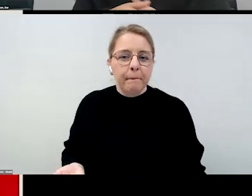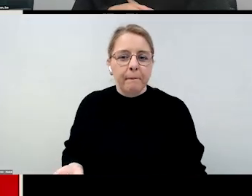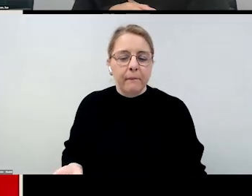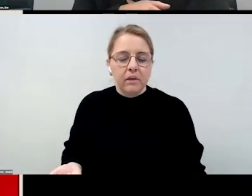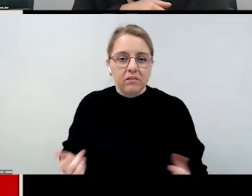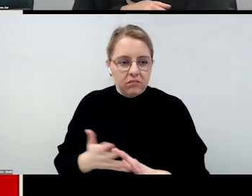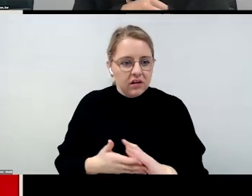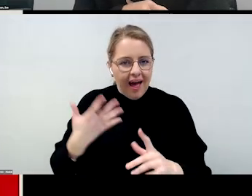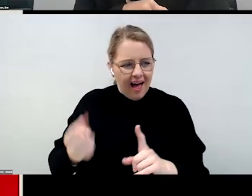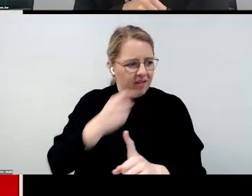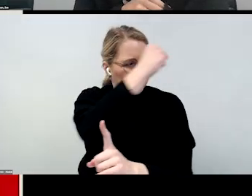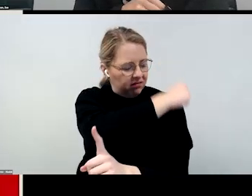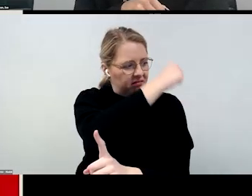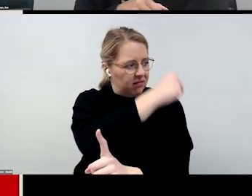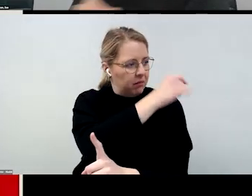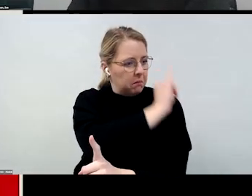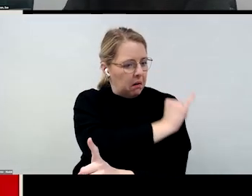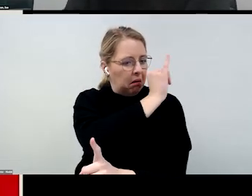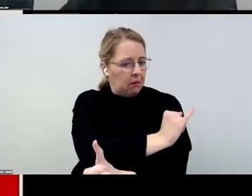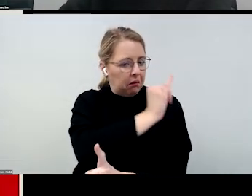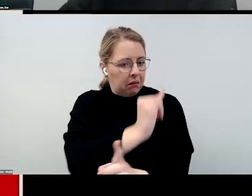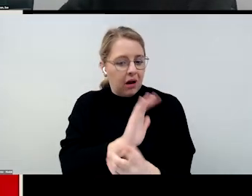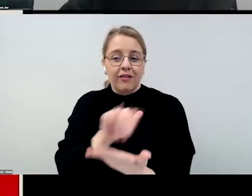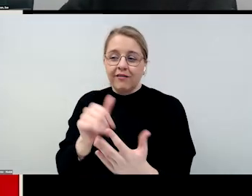of George no longer seeking preventive healthcare.